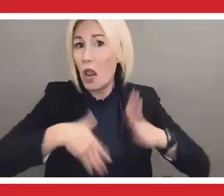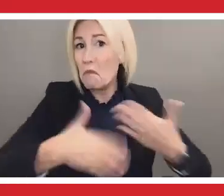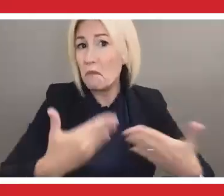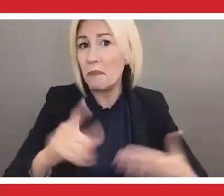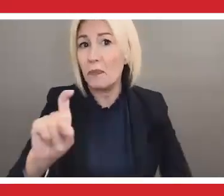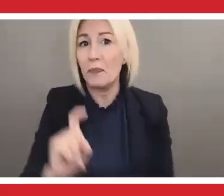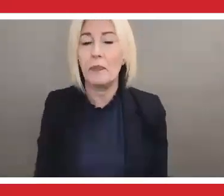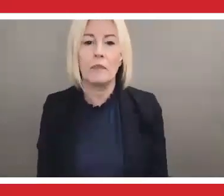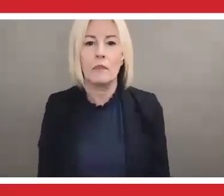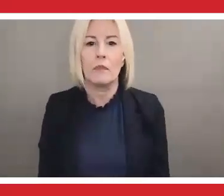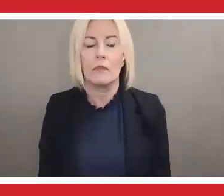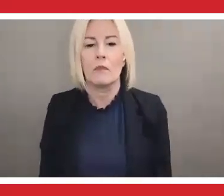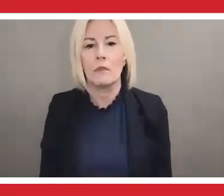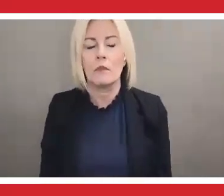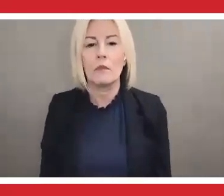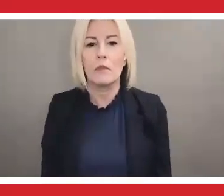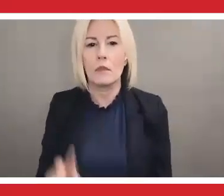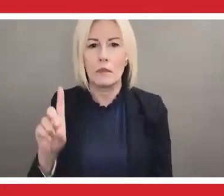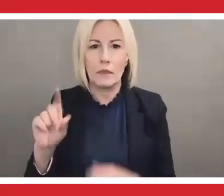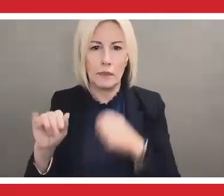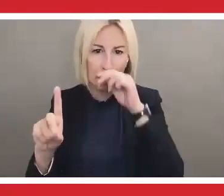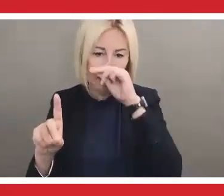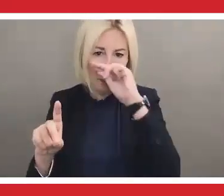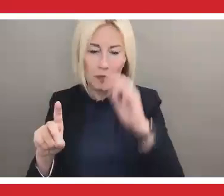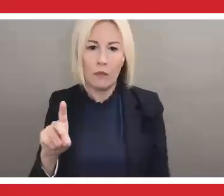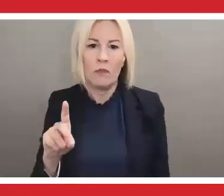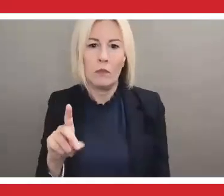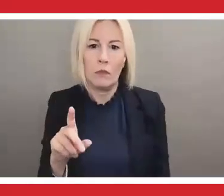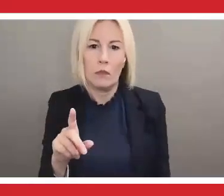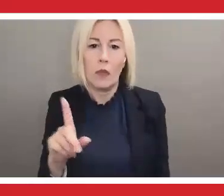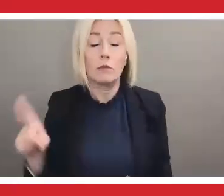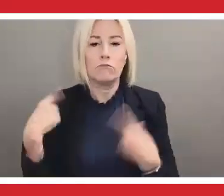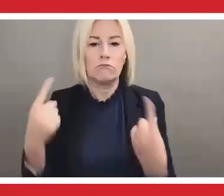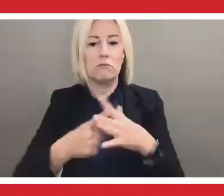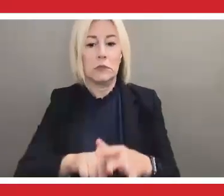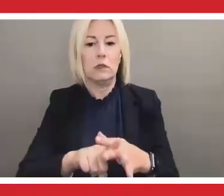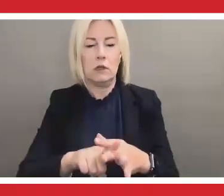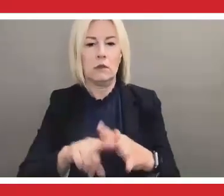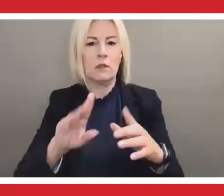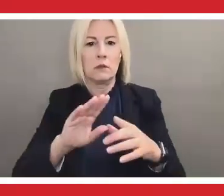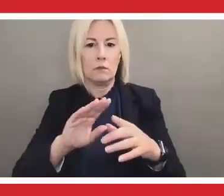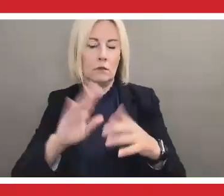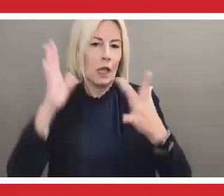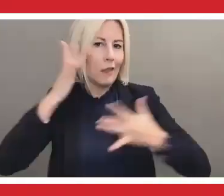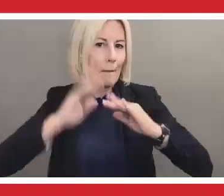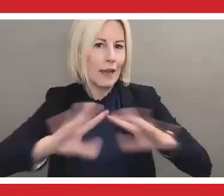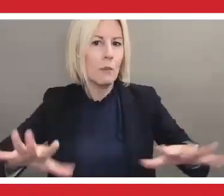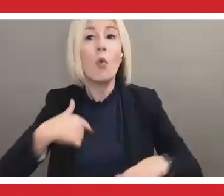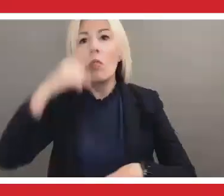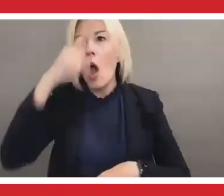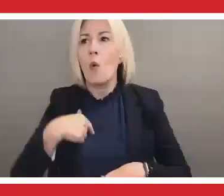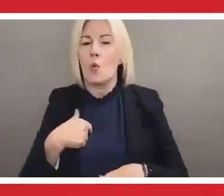I think there was a sense at the beginning of the pandemic that we thought this is going to really accelerate